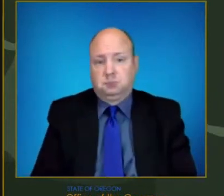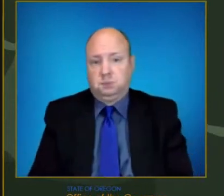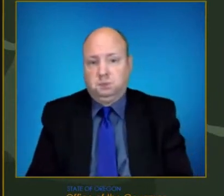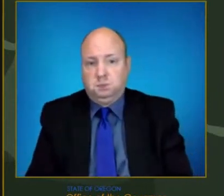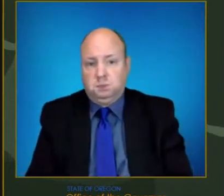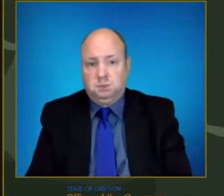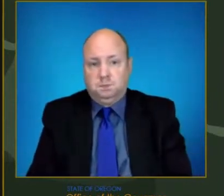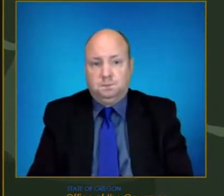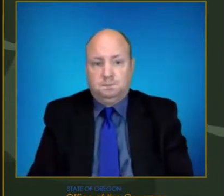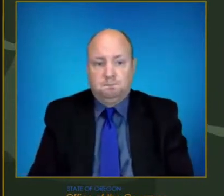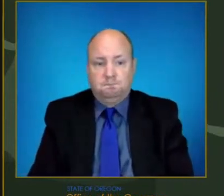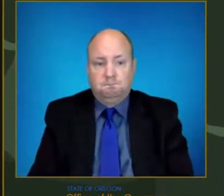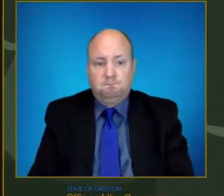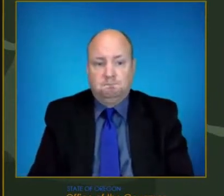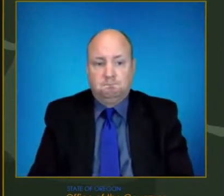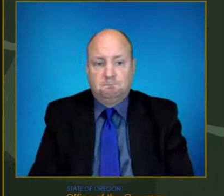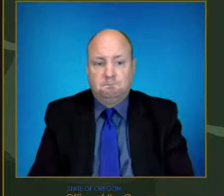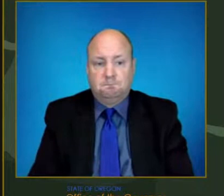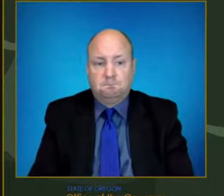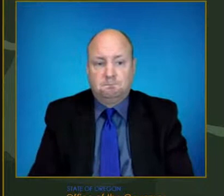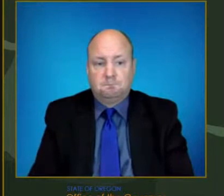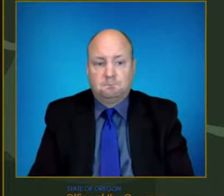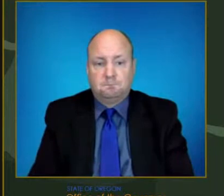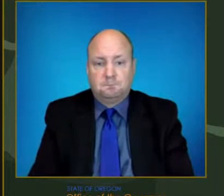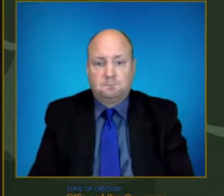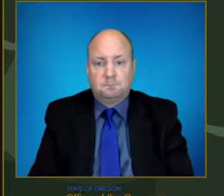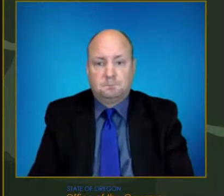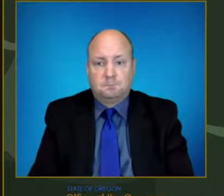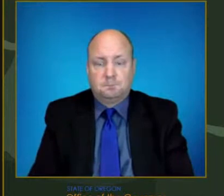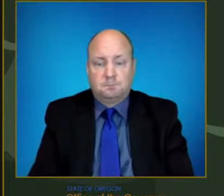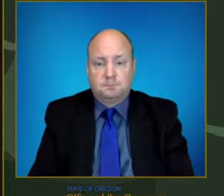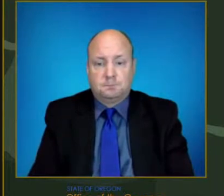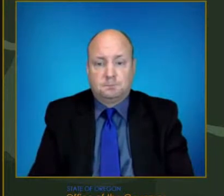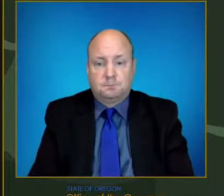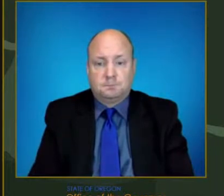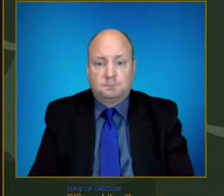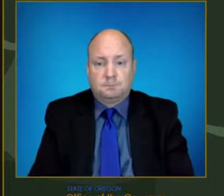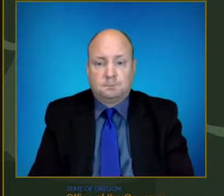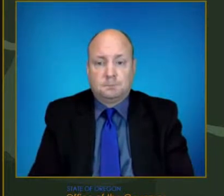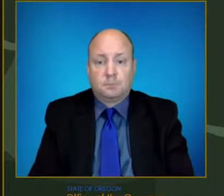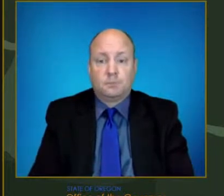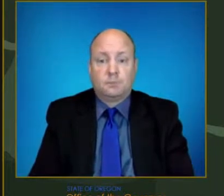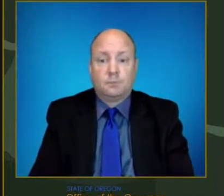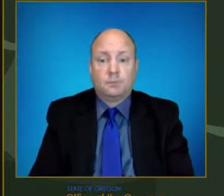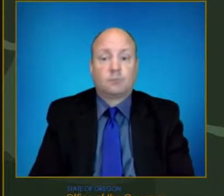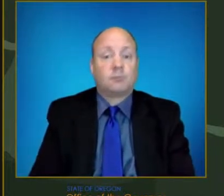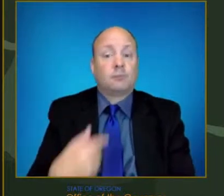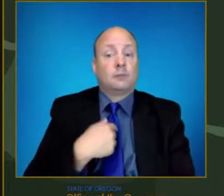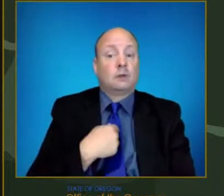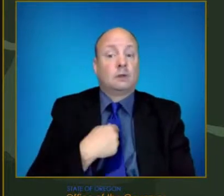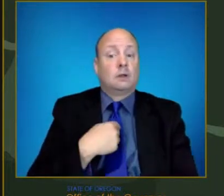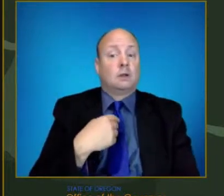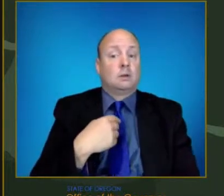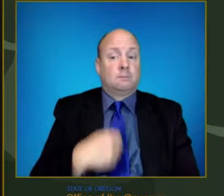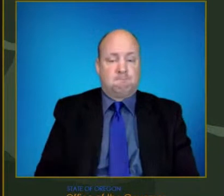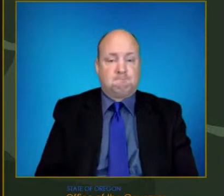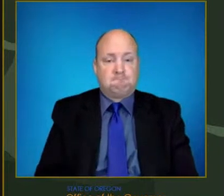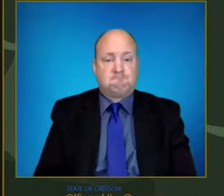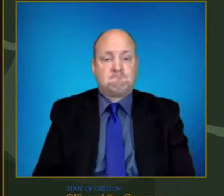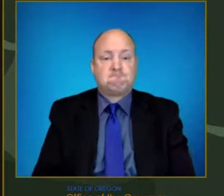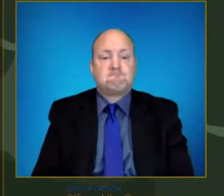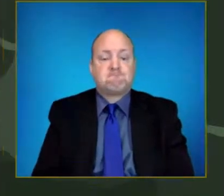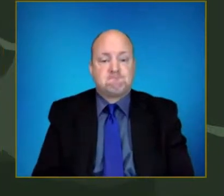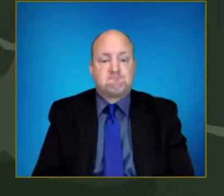Issues on our end, so you may not see the governor's video feed, but it sounds like our audio is working okay. We'll go to Mike